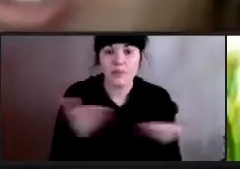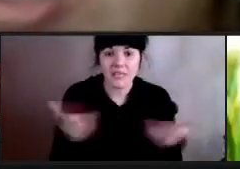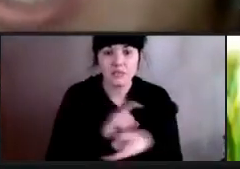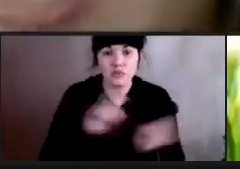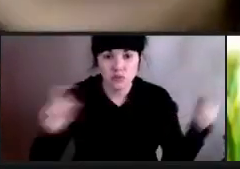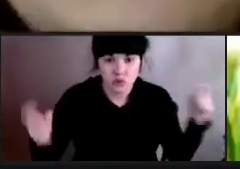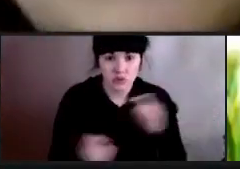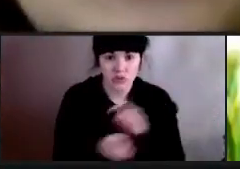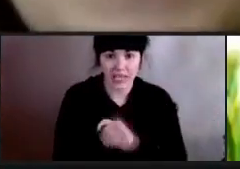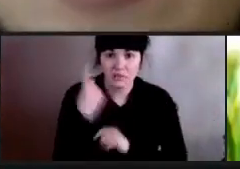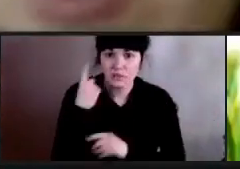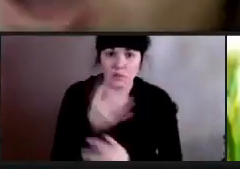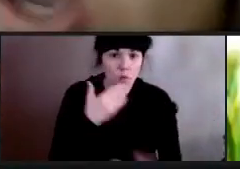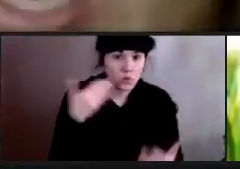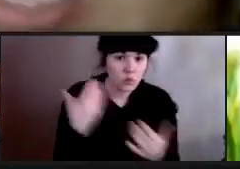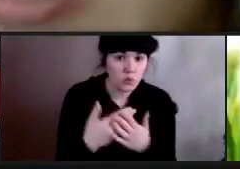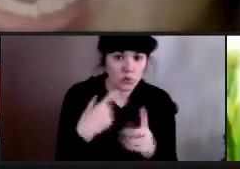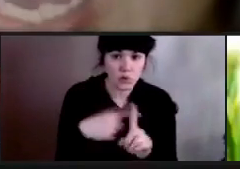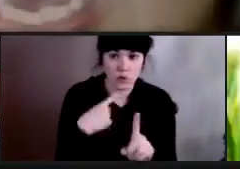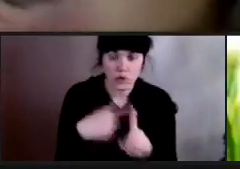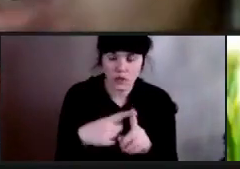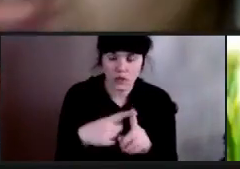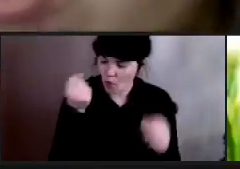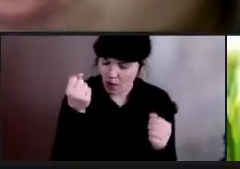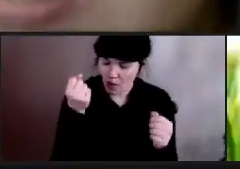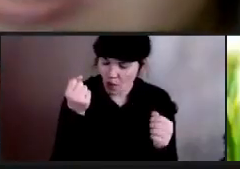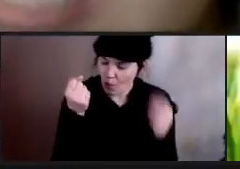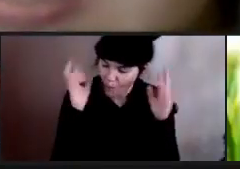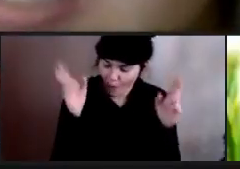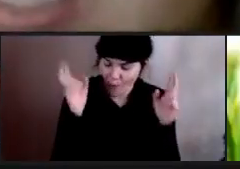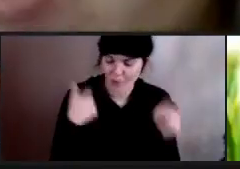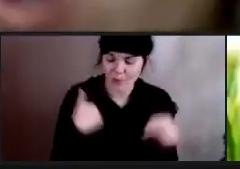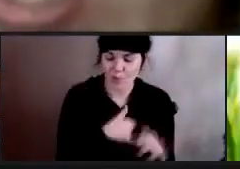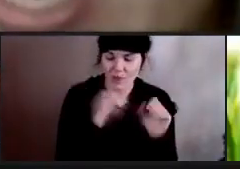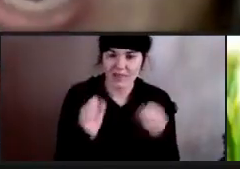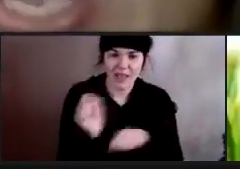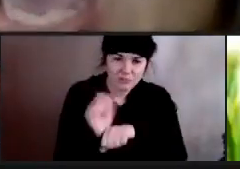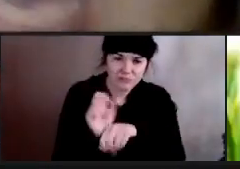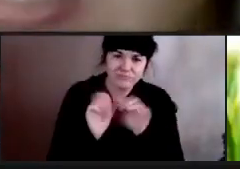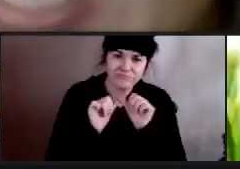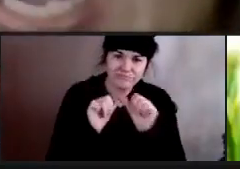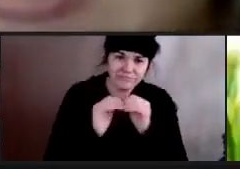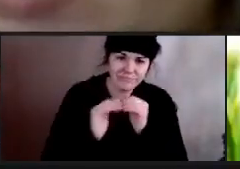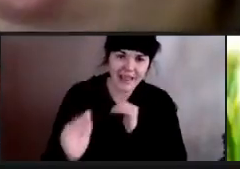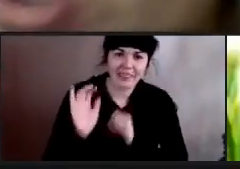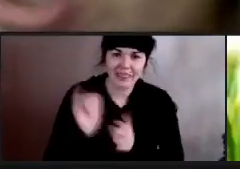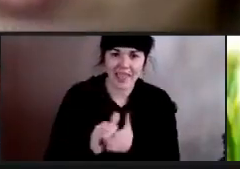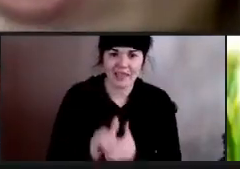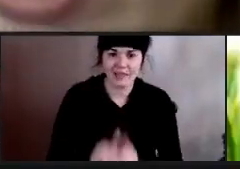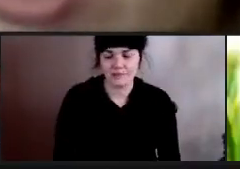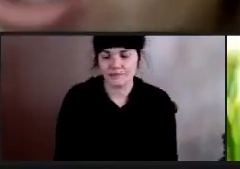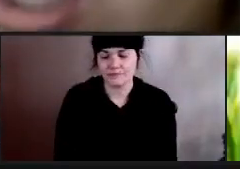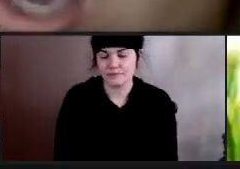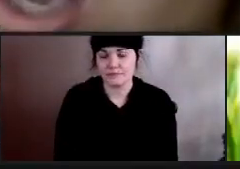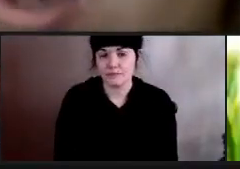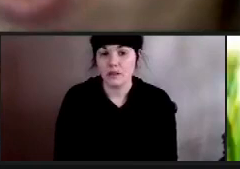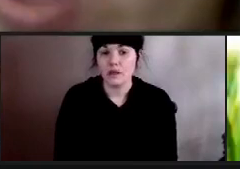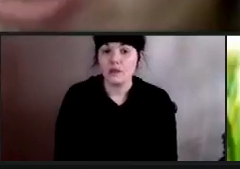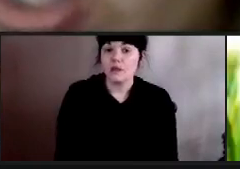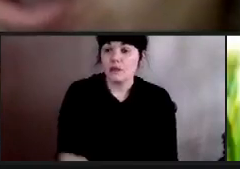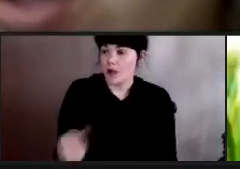I want to ask one question that just came in from the audience. How are schools assessing what has and hasn't worked